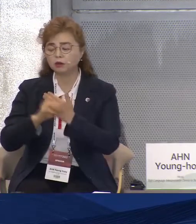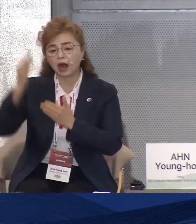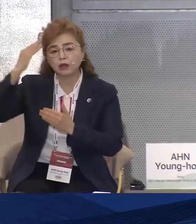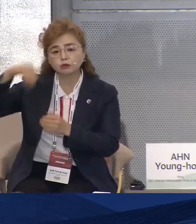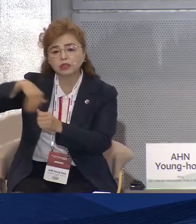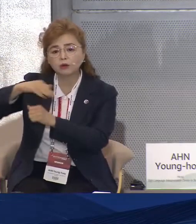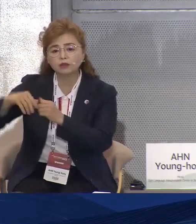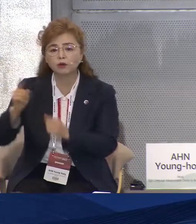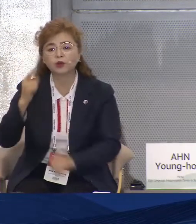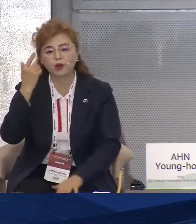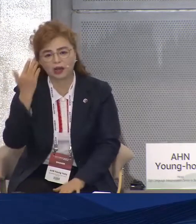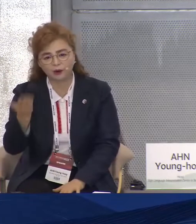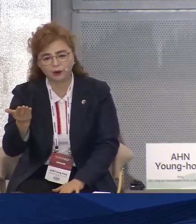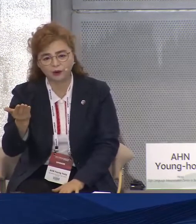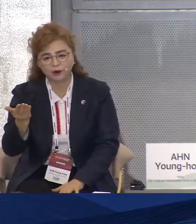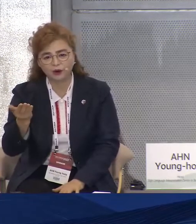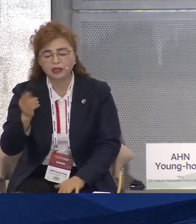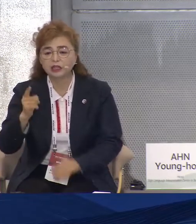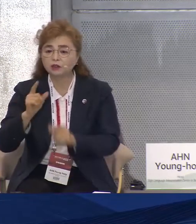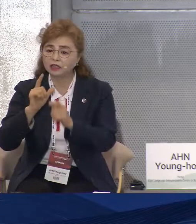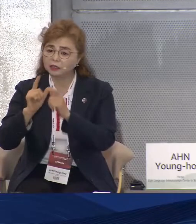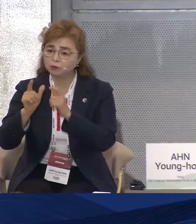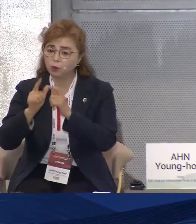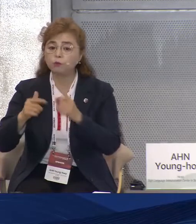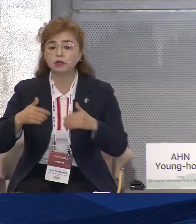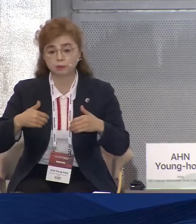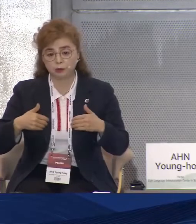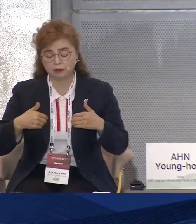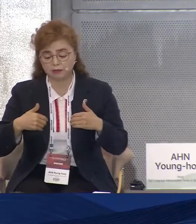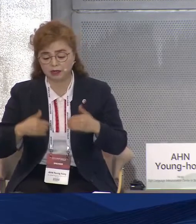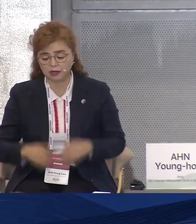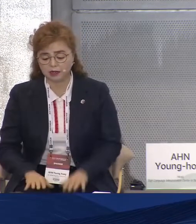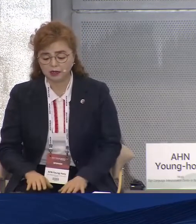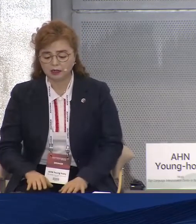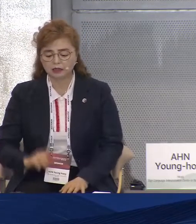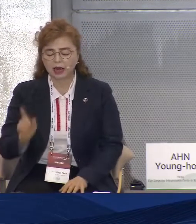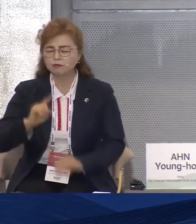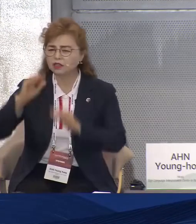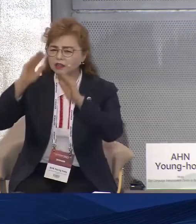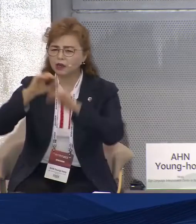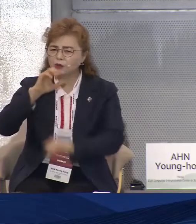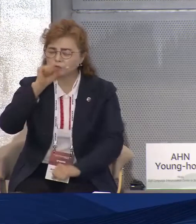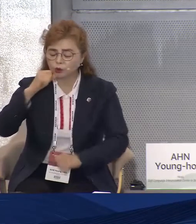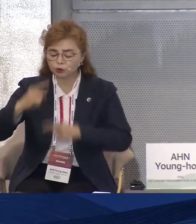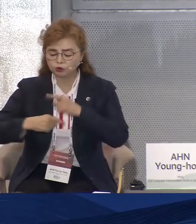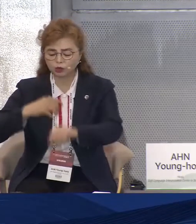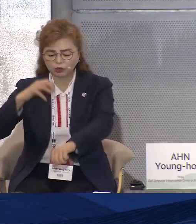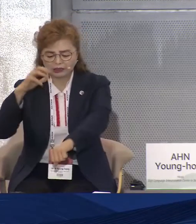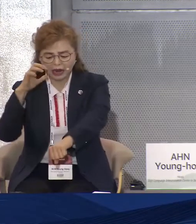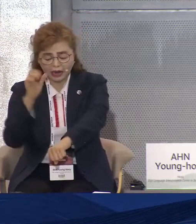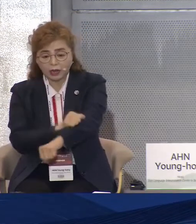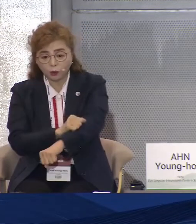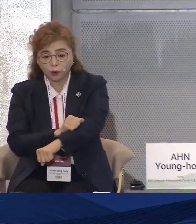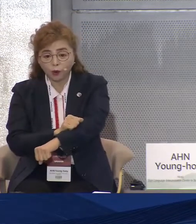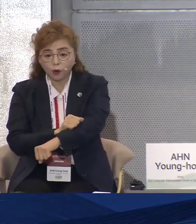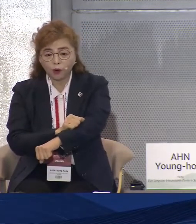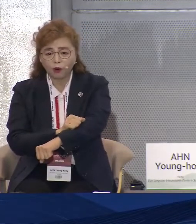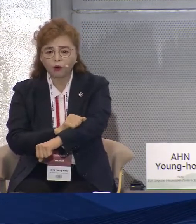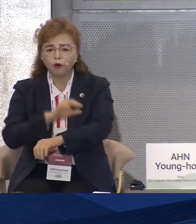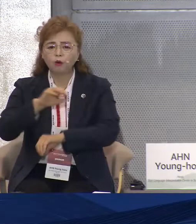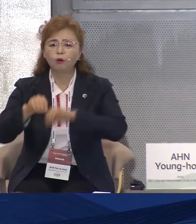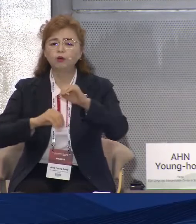in US, the education is properly done. But what is done in Korea, we have to think about that.